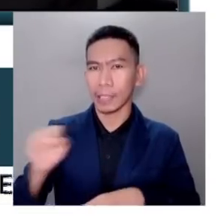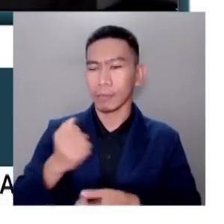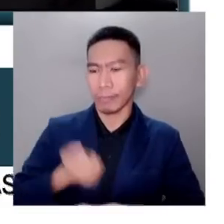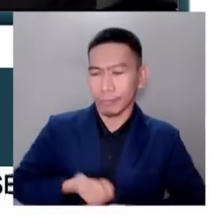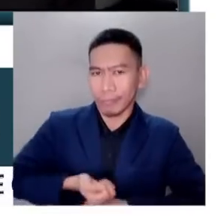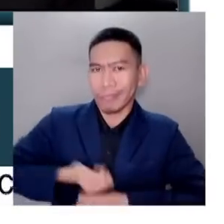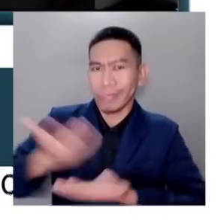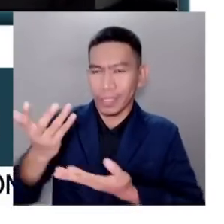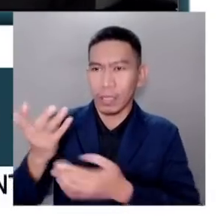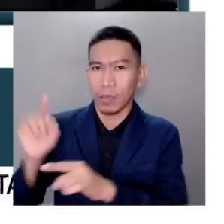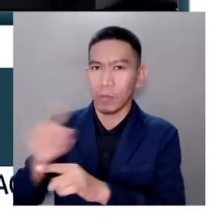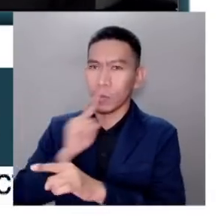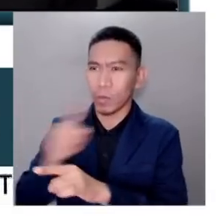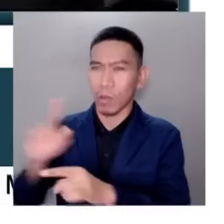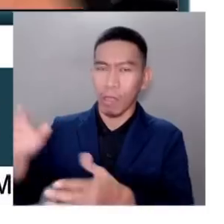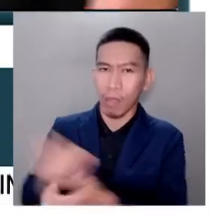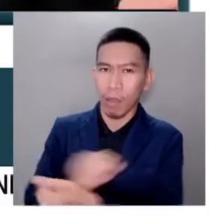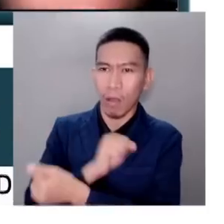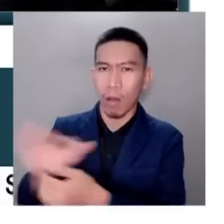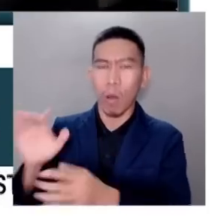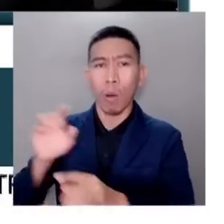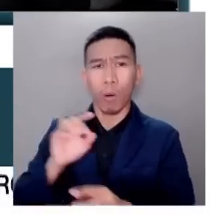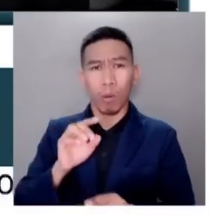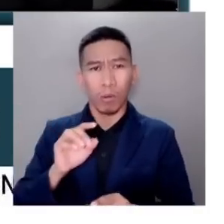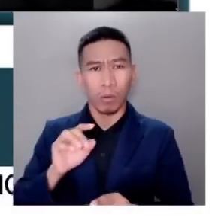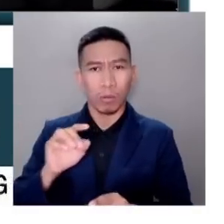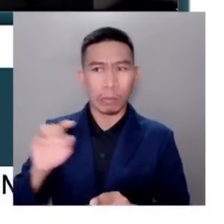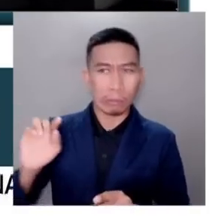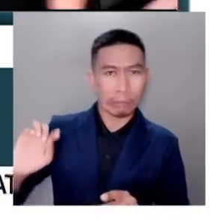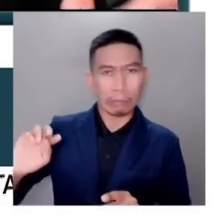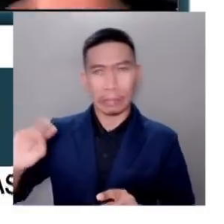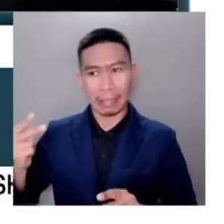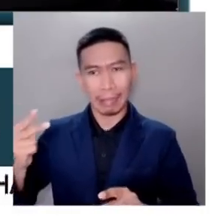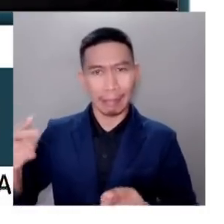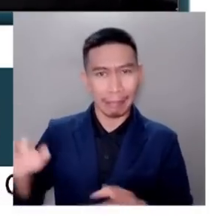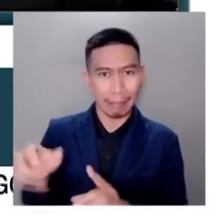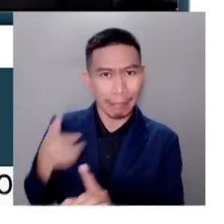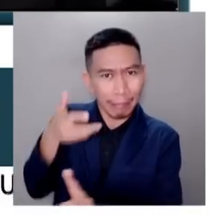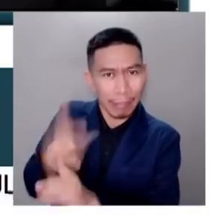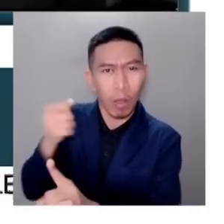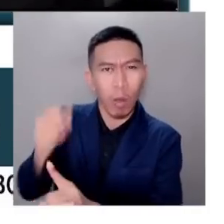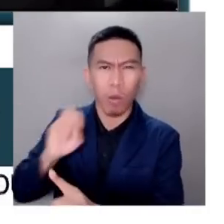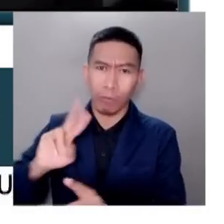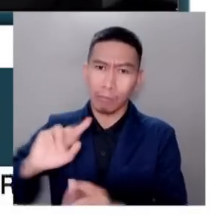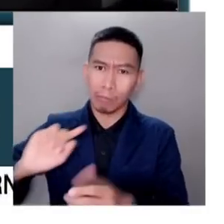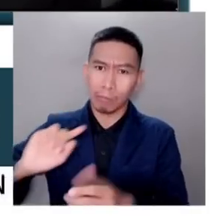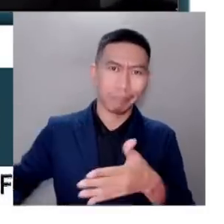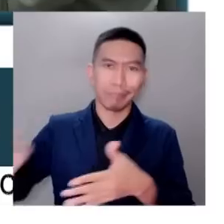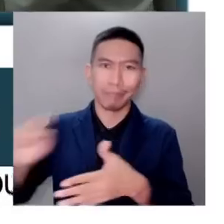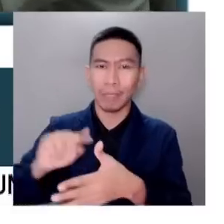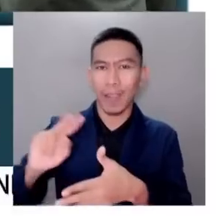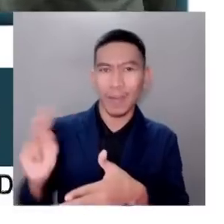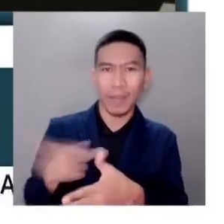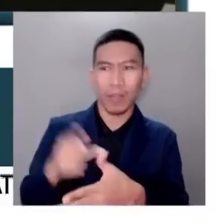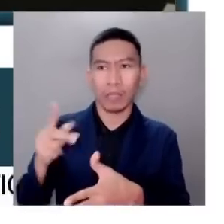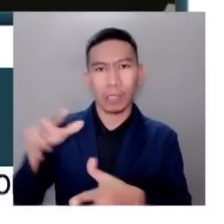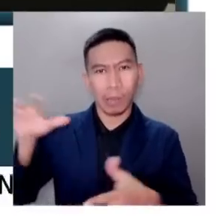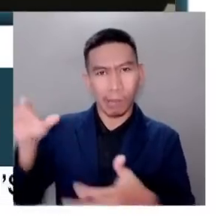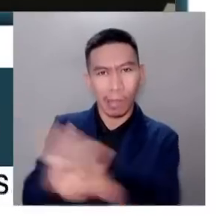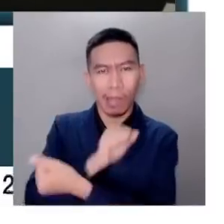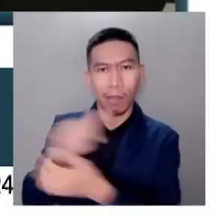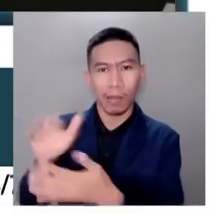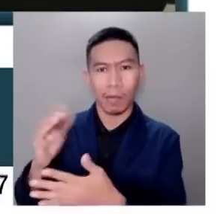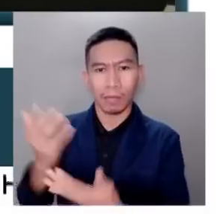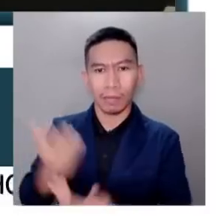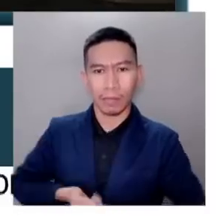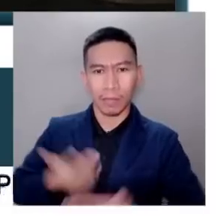the goal, to attack it and keep you guys silent? It's global. You know, it isn't just us. I would say Facebook